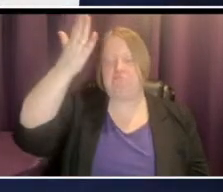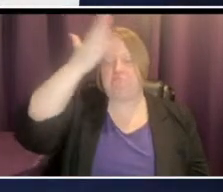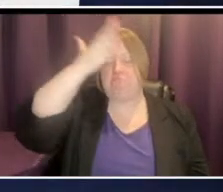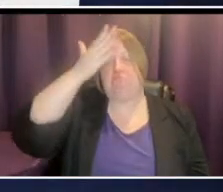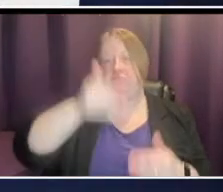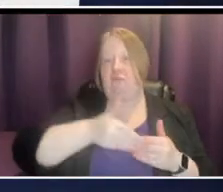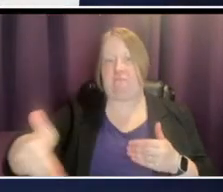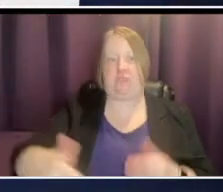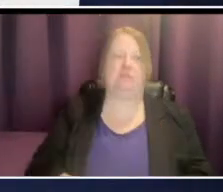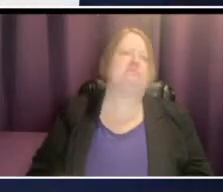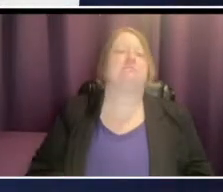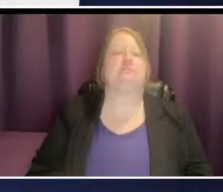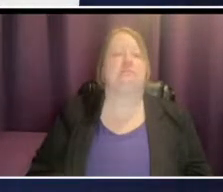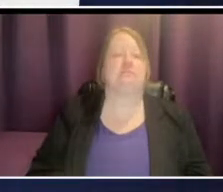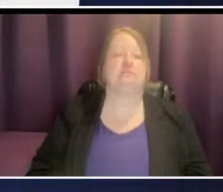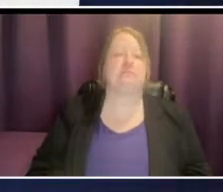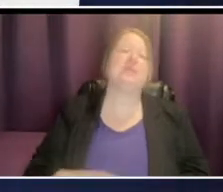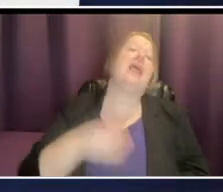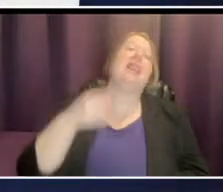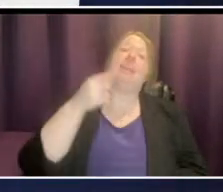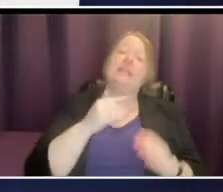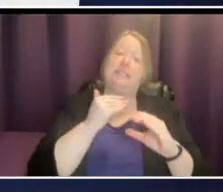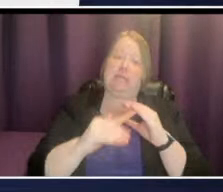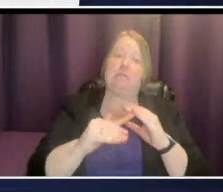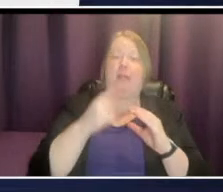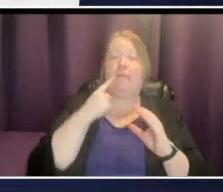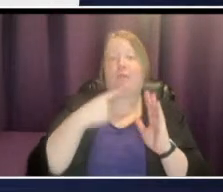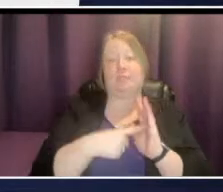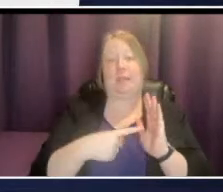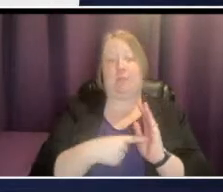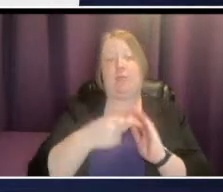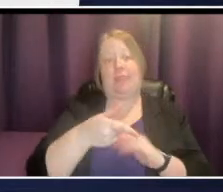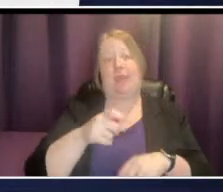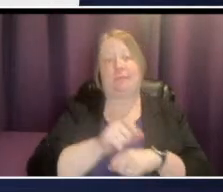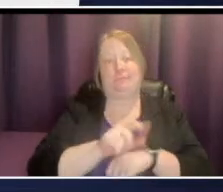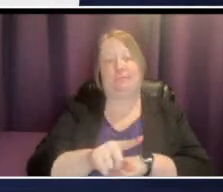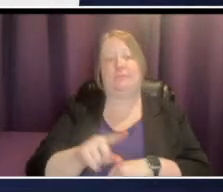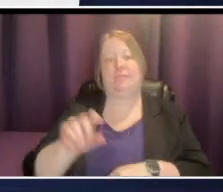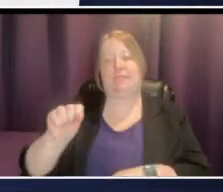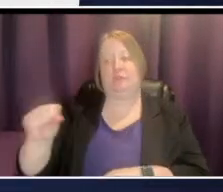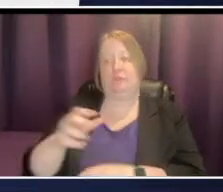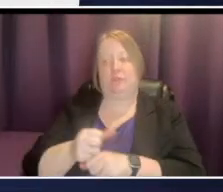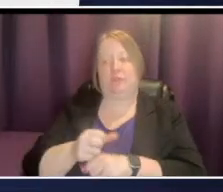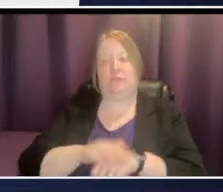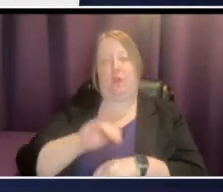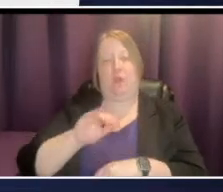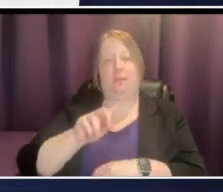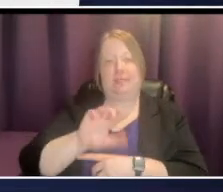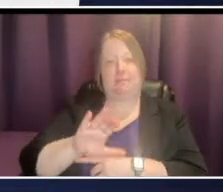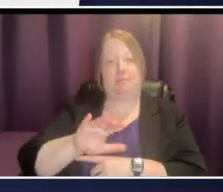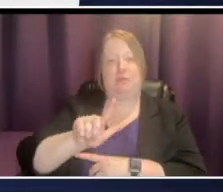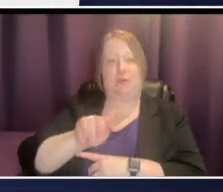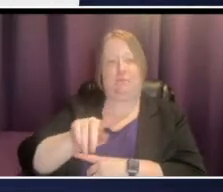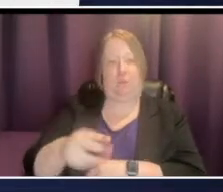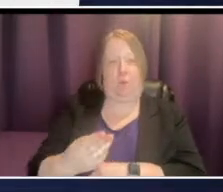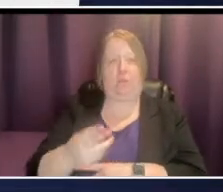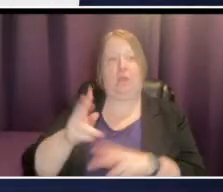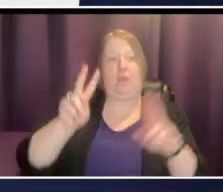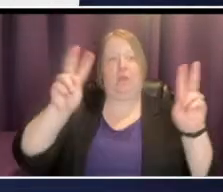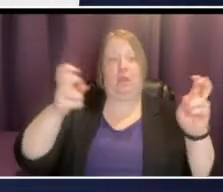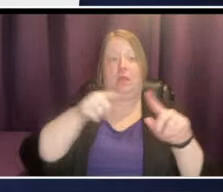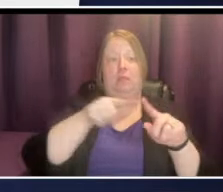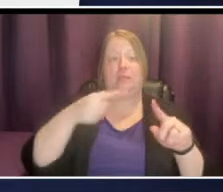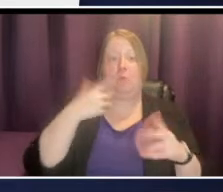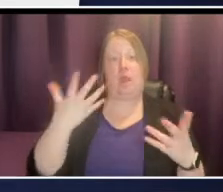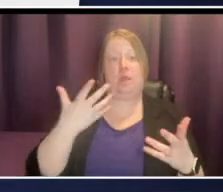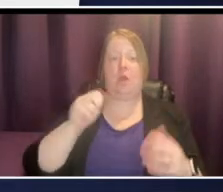This email, for example, was an alert that the Secret Service received on December 24th with the heading, Armed and Ready,